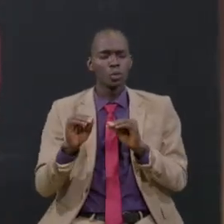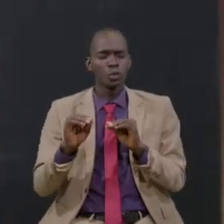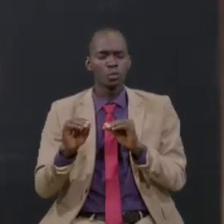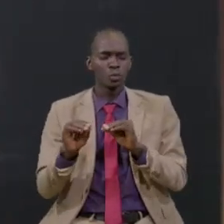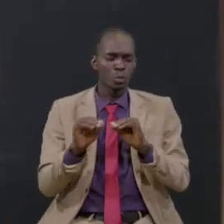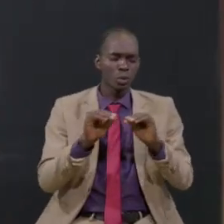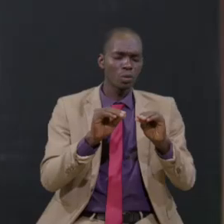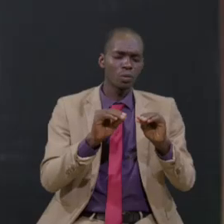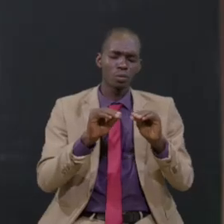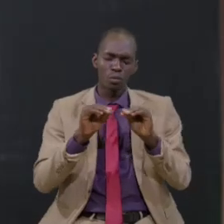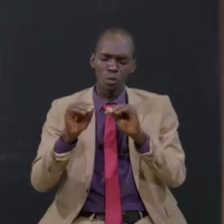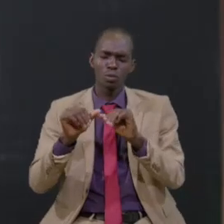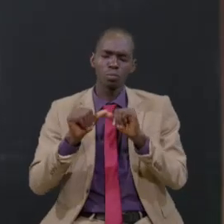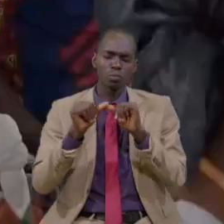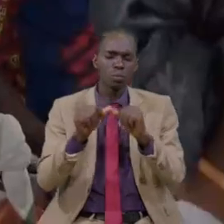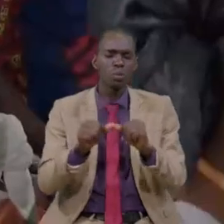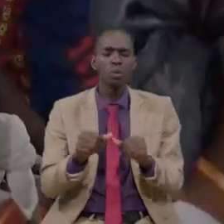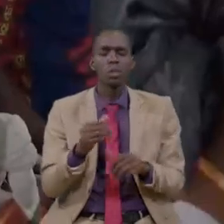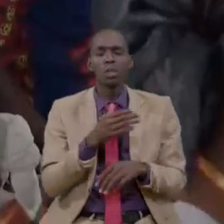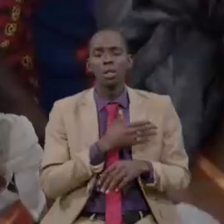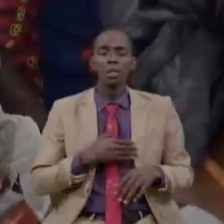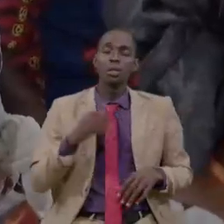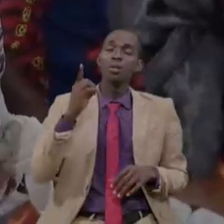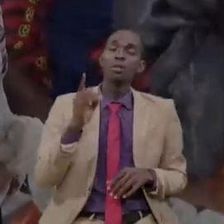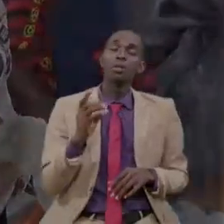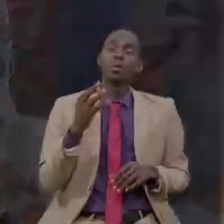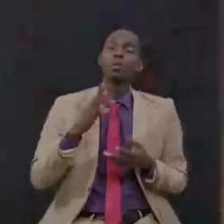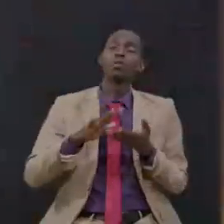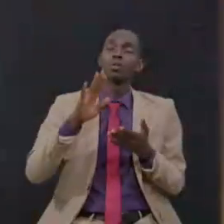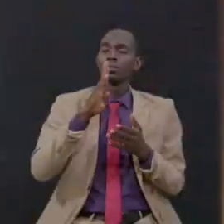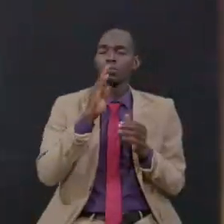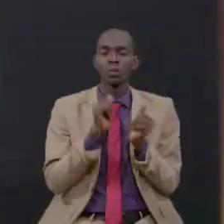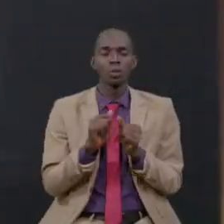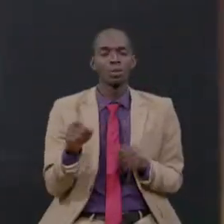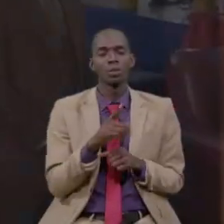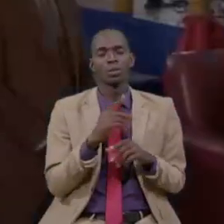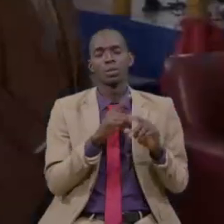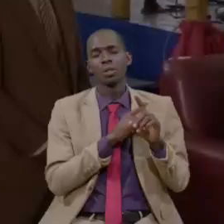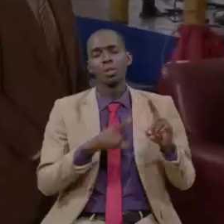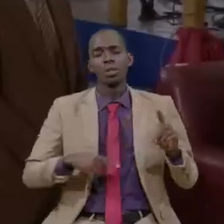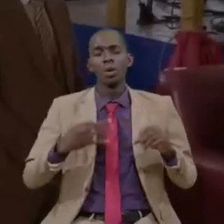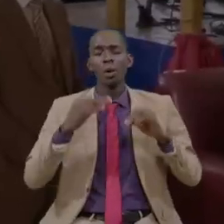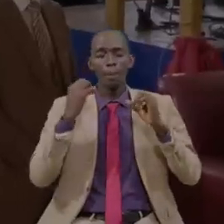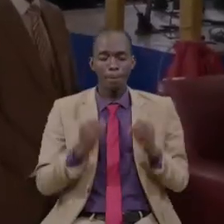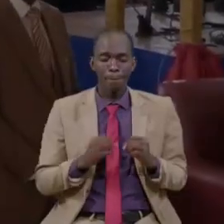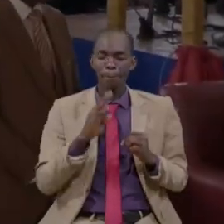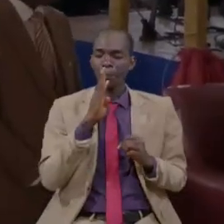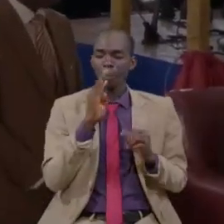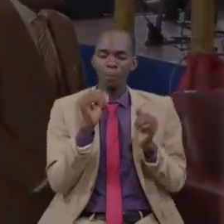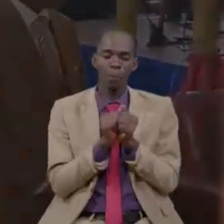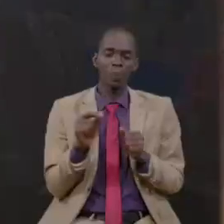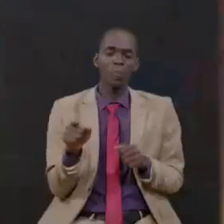The God of glory go with you. The Lord of power go with you.